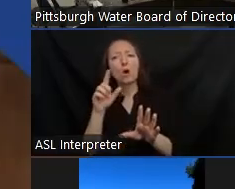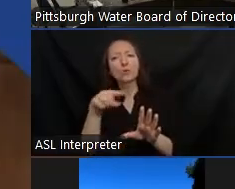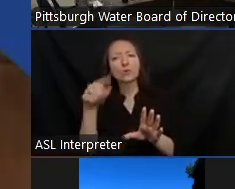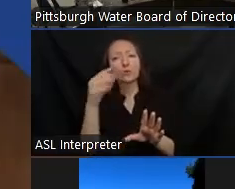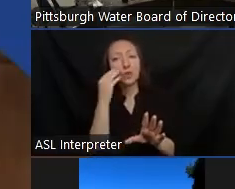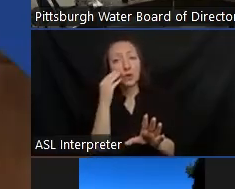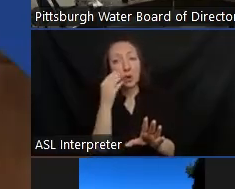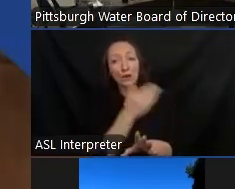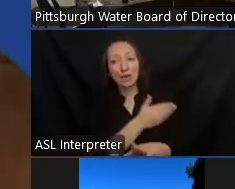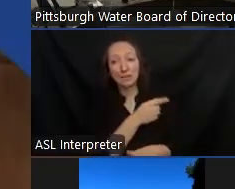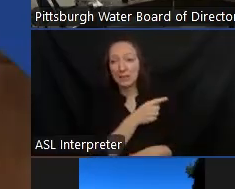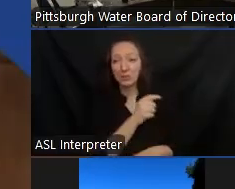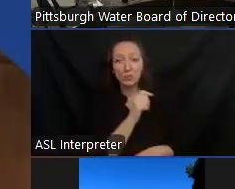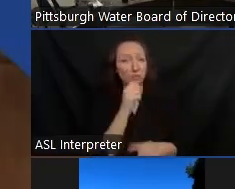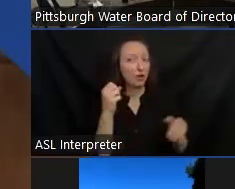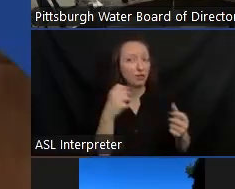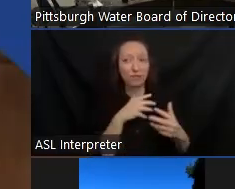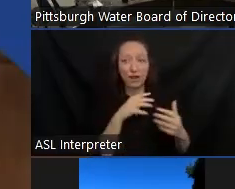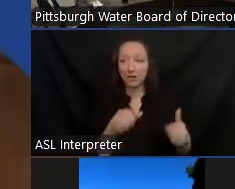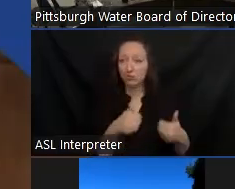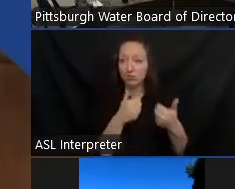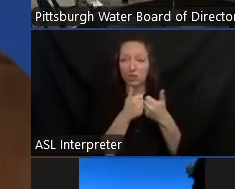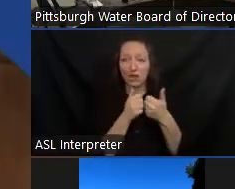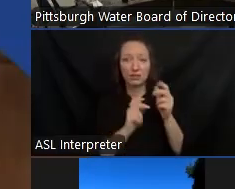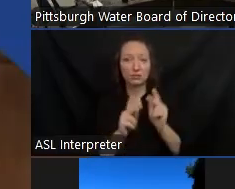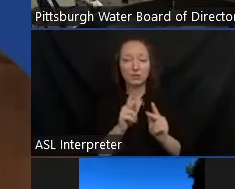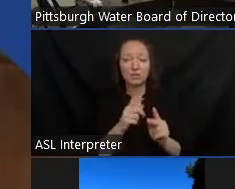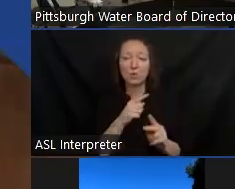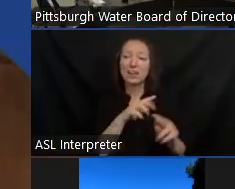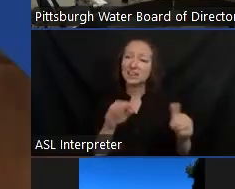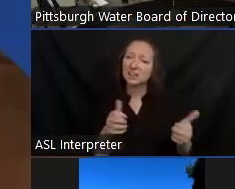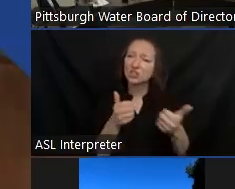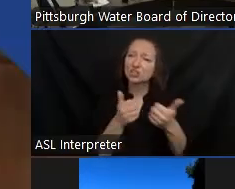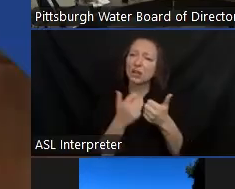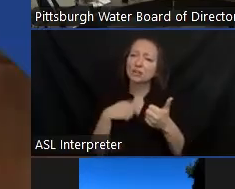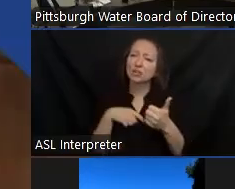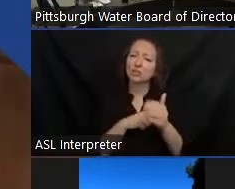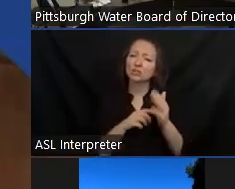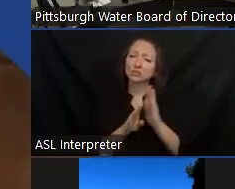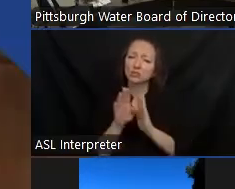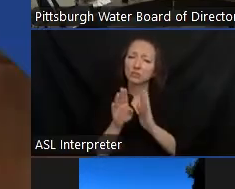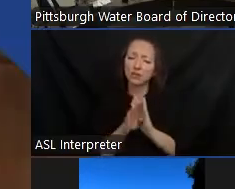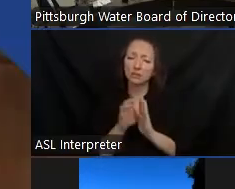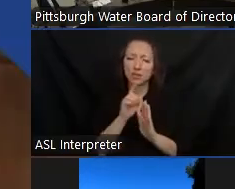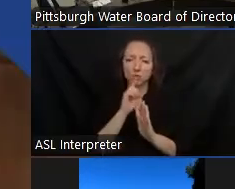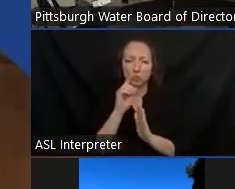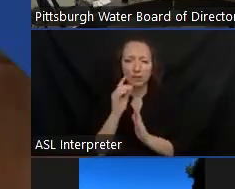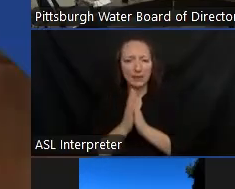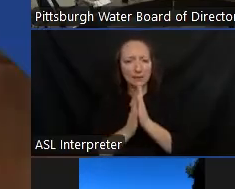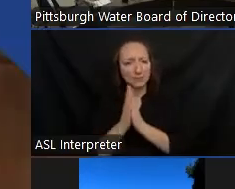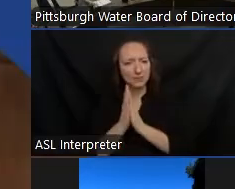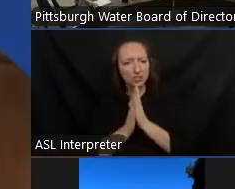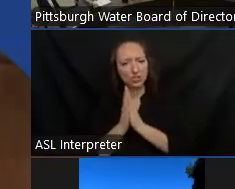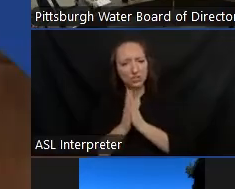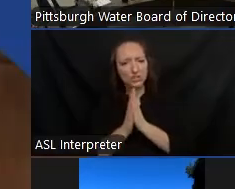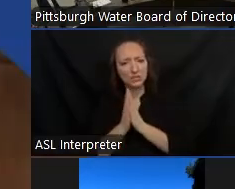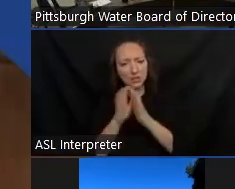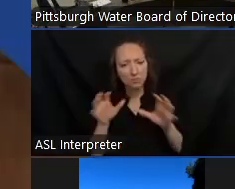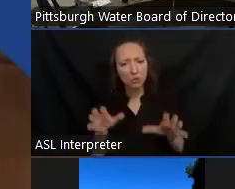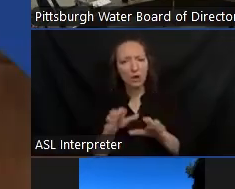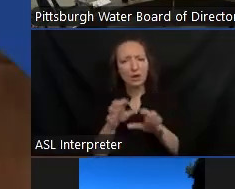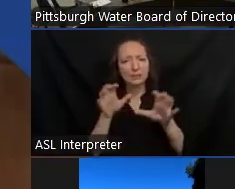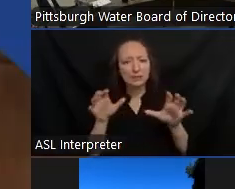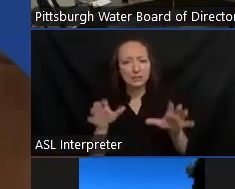people. And he challenged us to develop a really ambitious and progressive for its time customer assistance